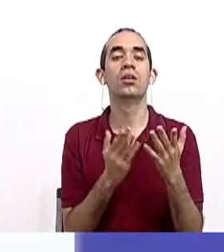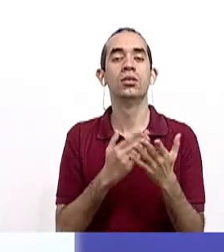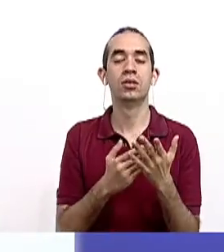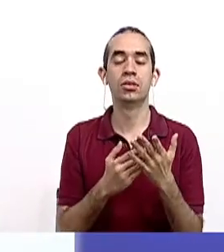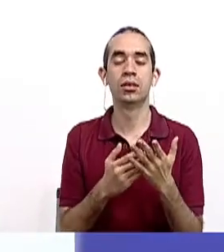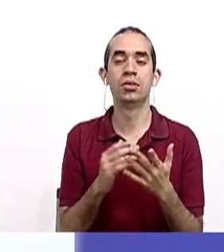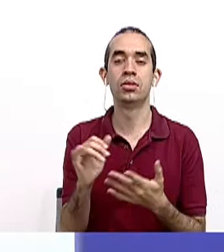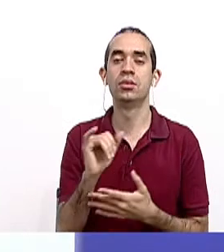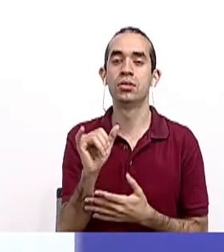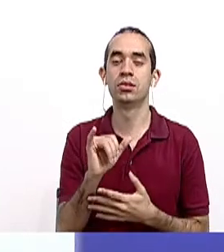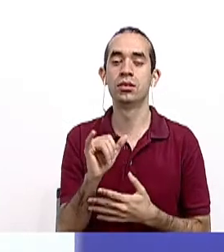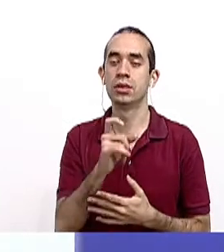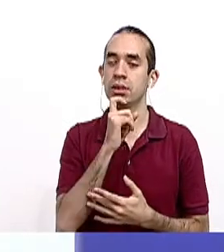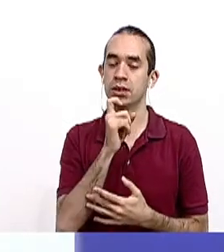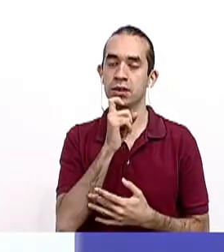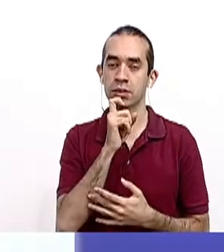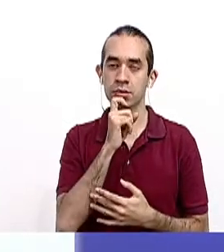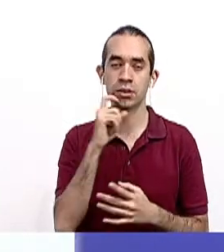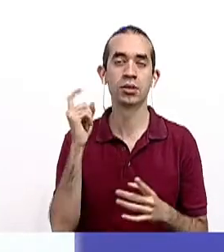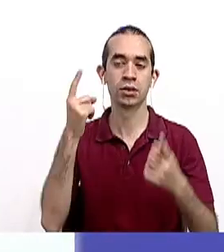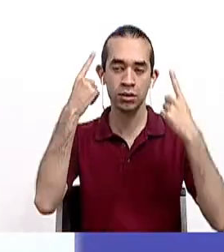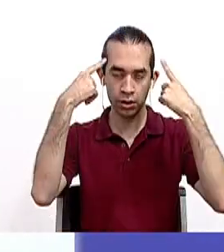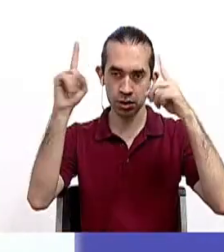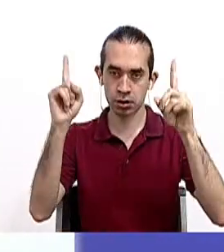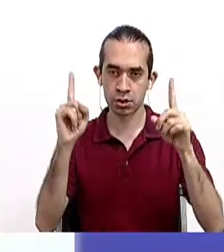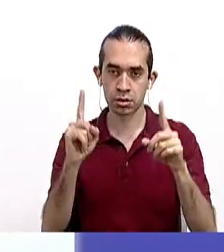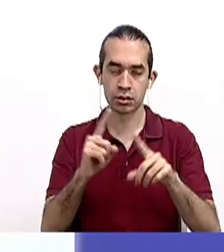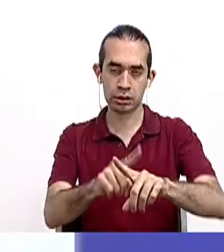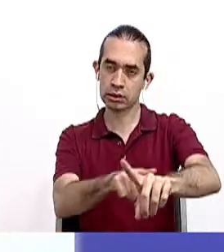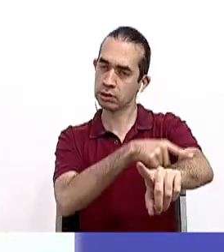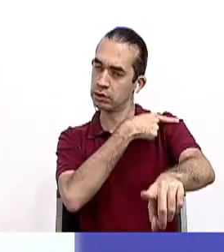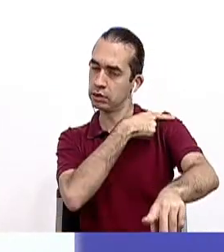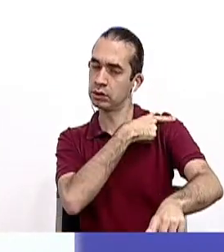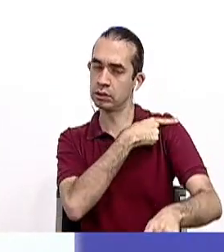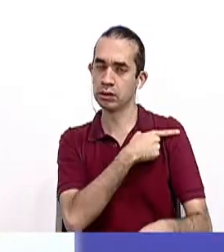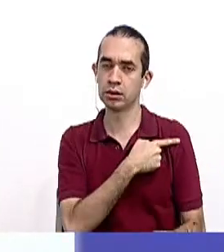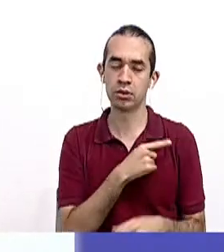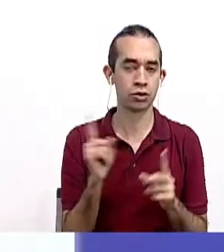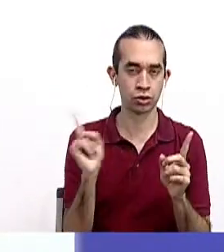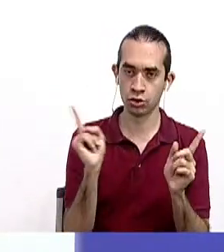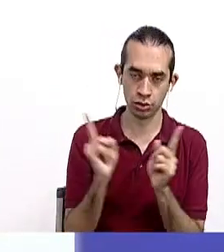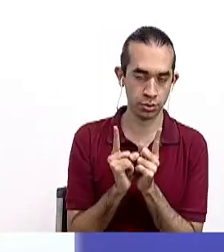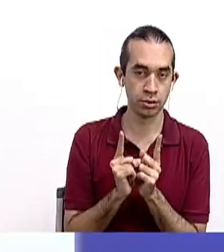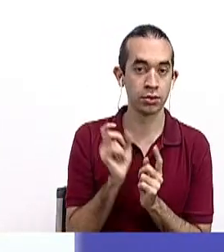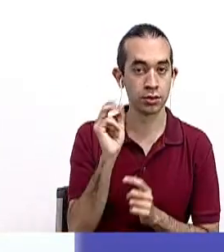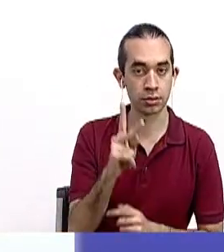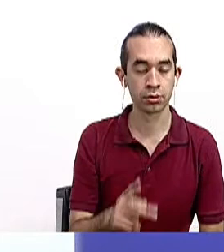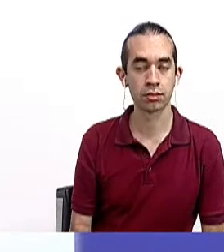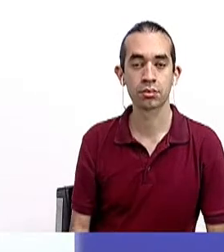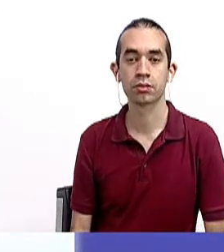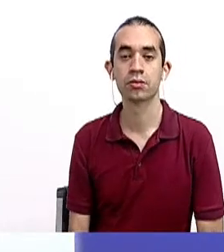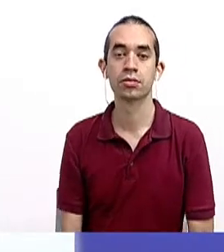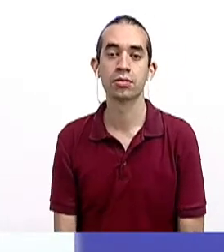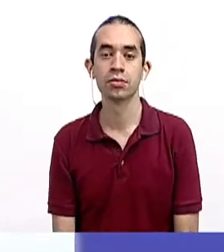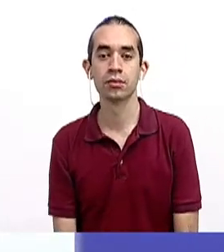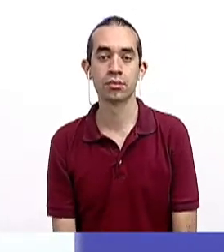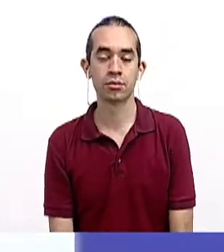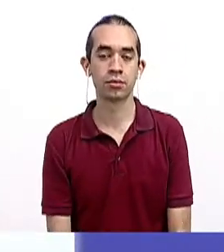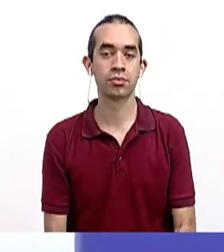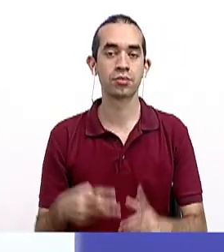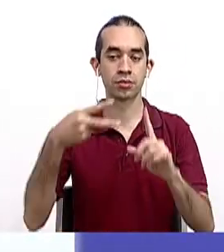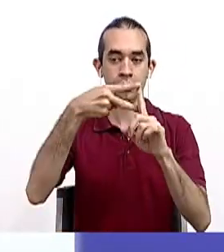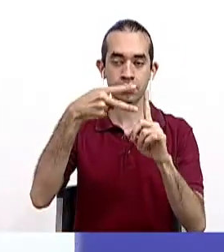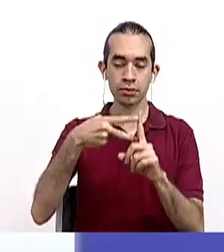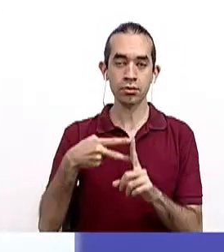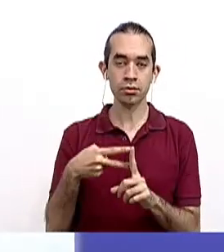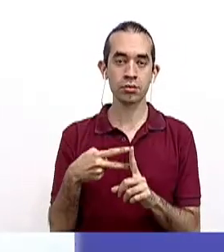quite difficult to achieve, that is more long-term than a short one. All right? Now that we have the vocabulary